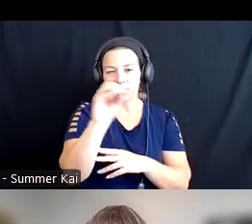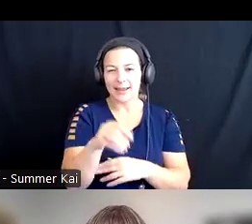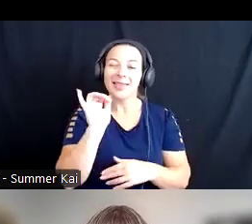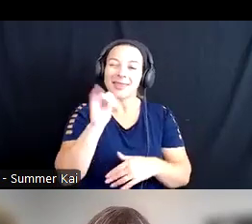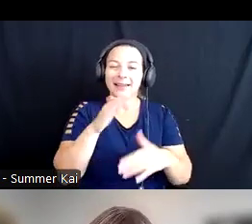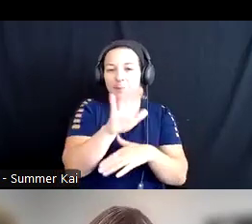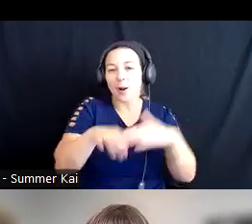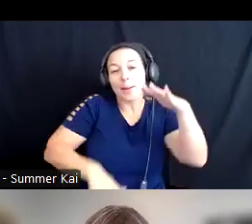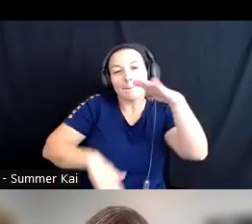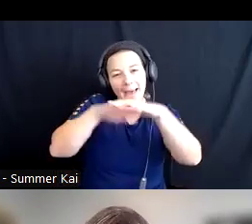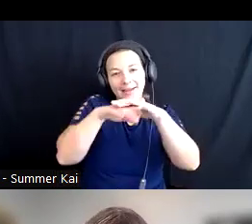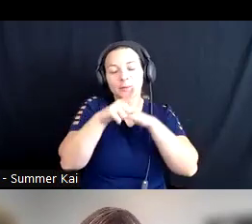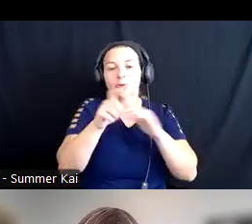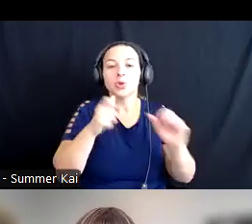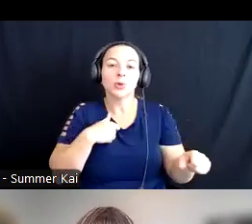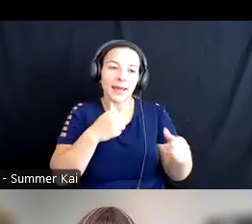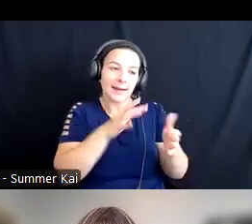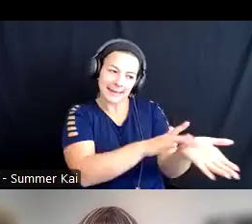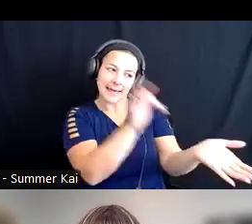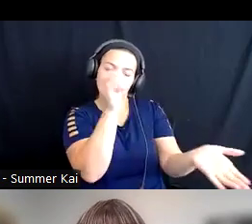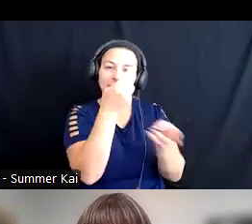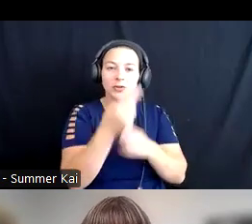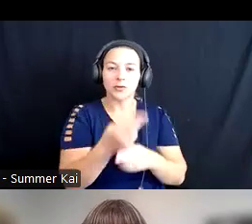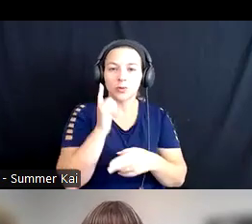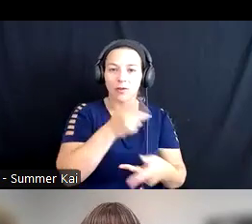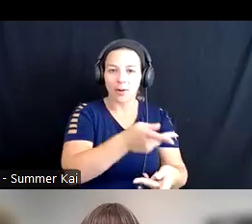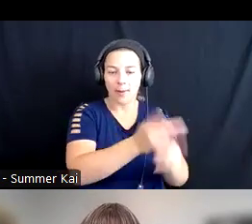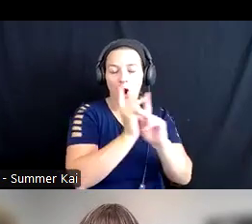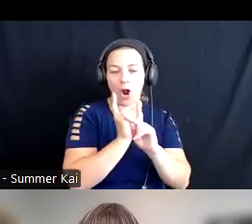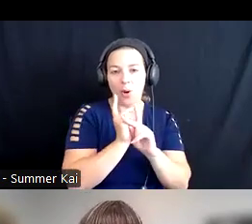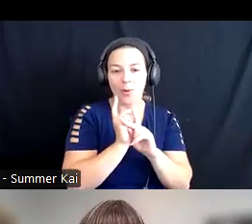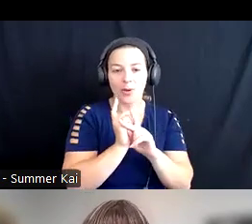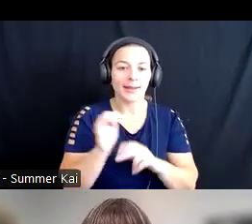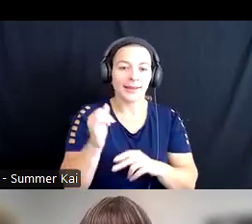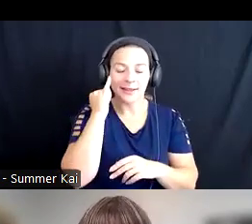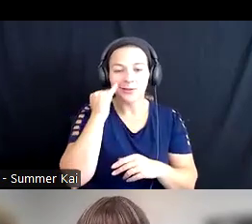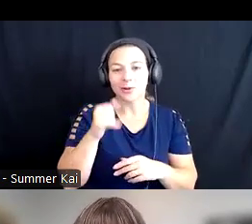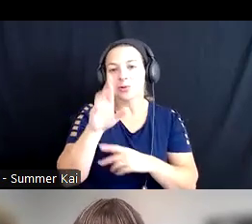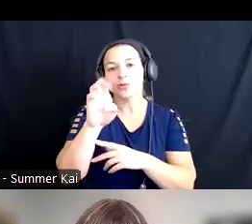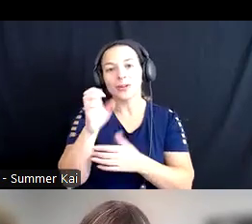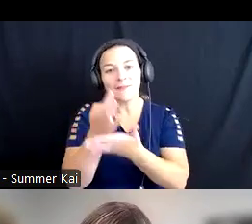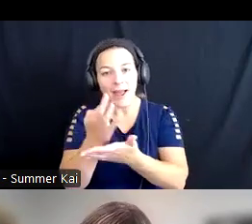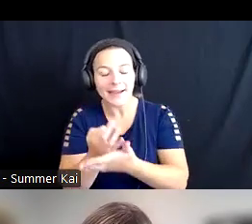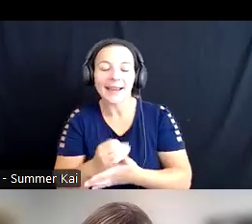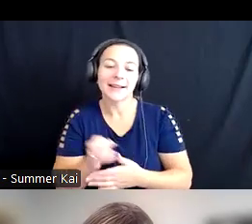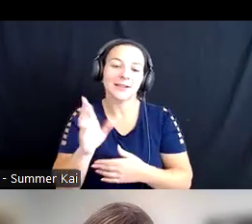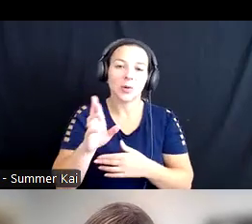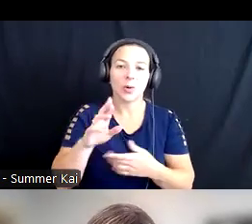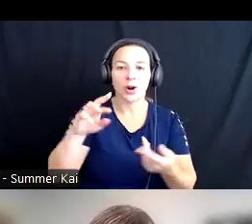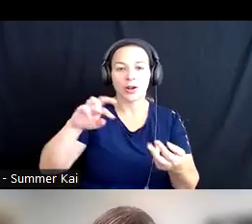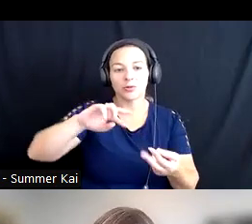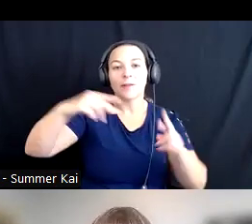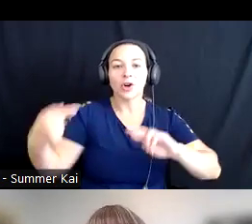could seek to tap while staying in the house through something like a refinancing, a cash out refinancing, or a reverse